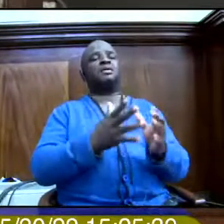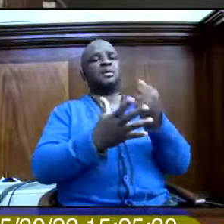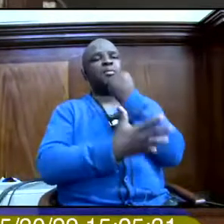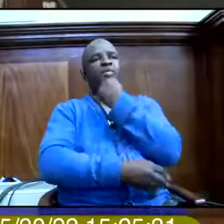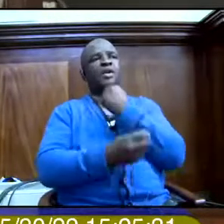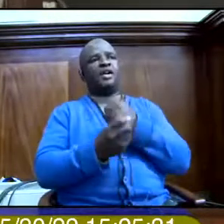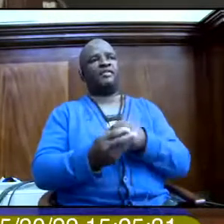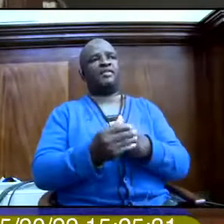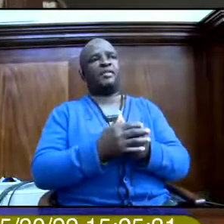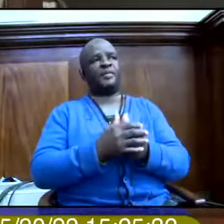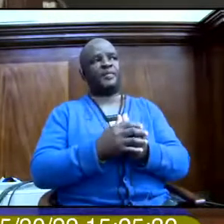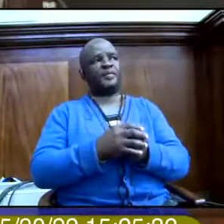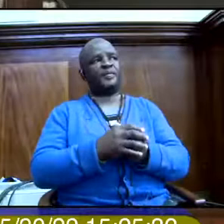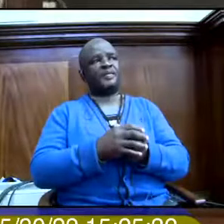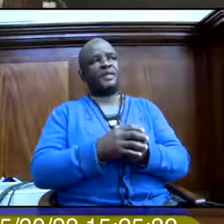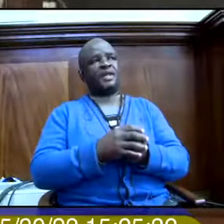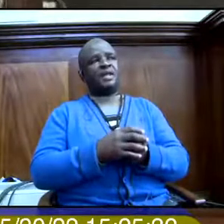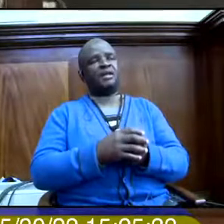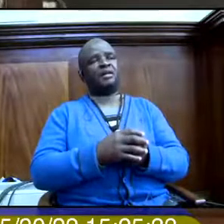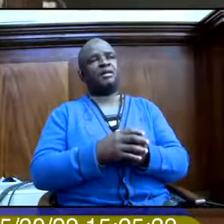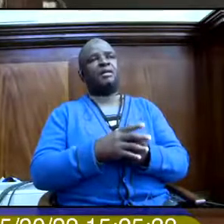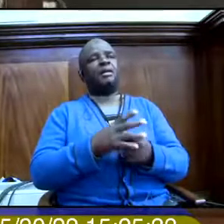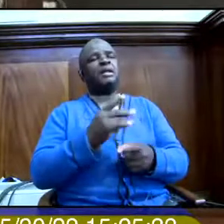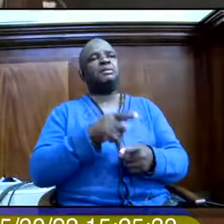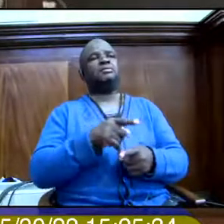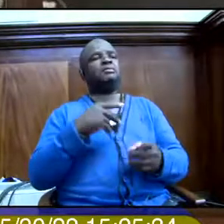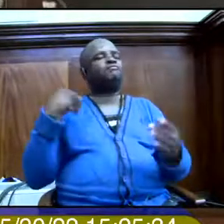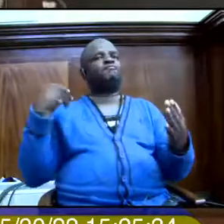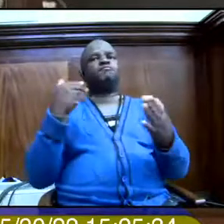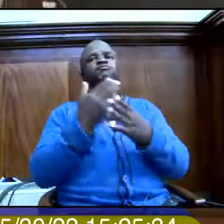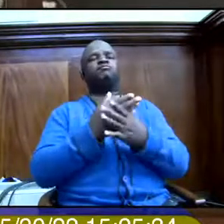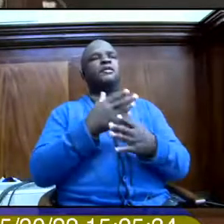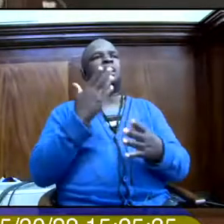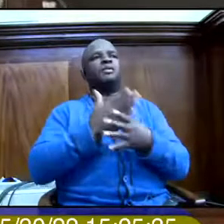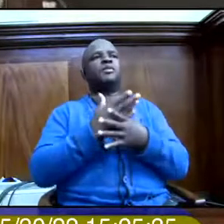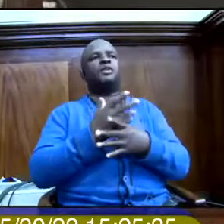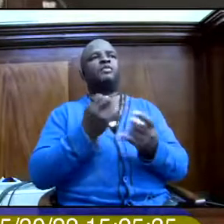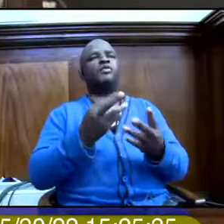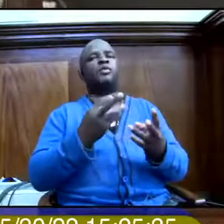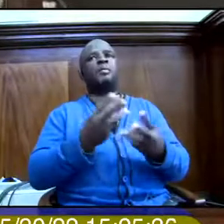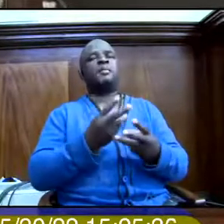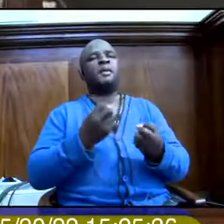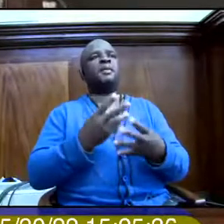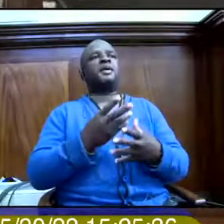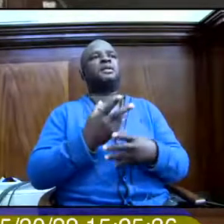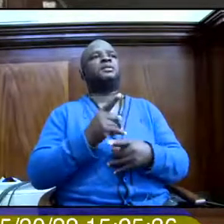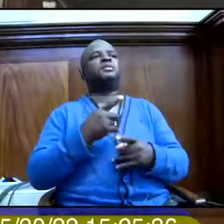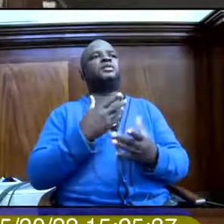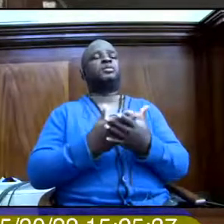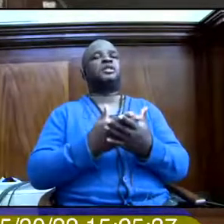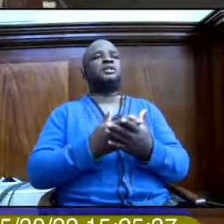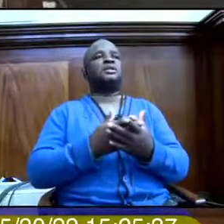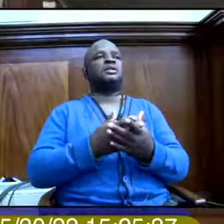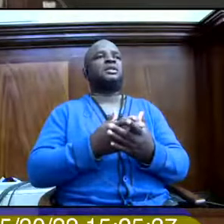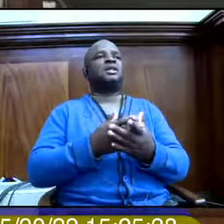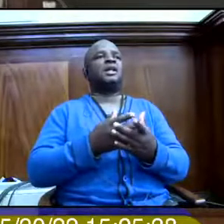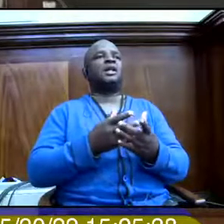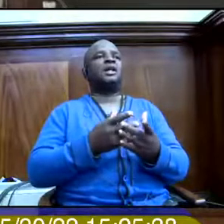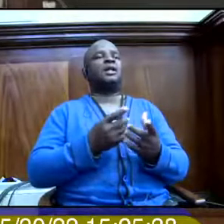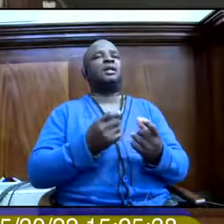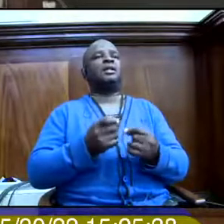the poor it has it has never worked for the mass of its people but has unwavering